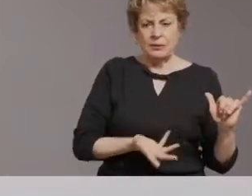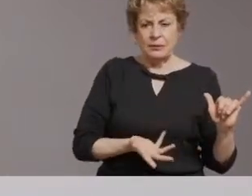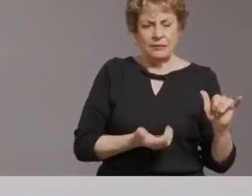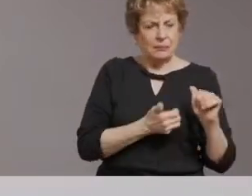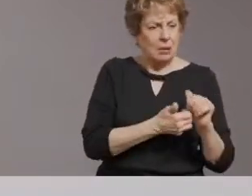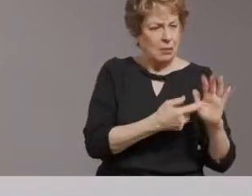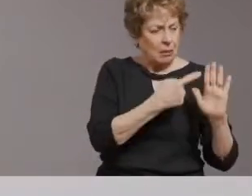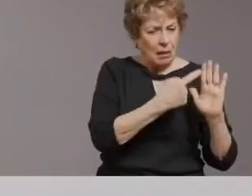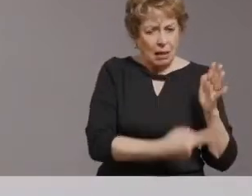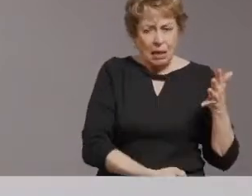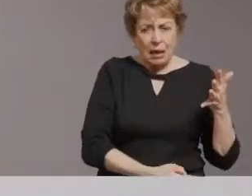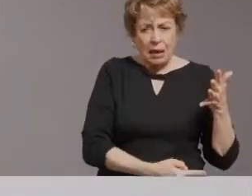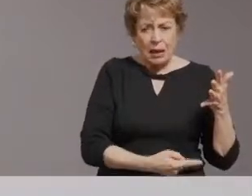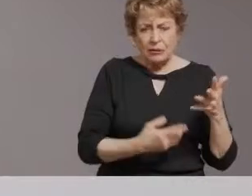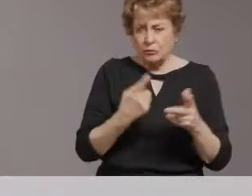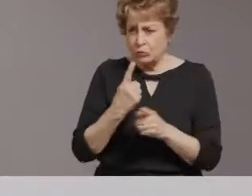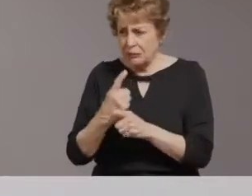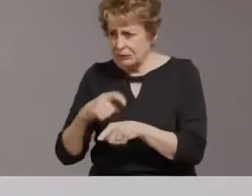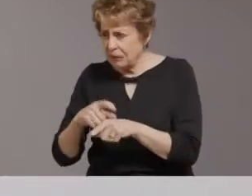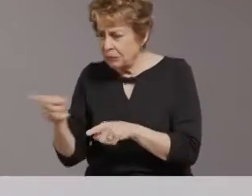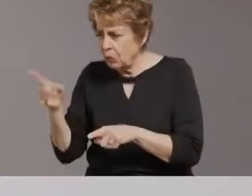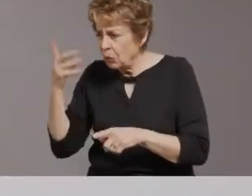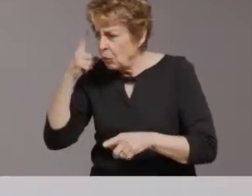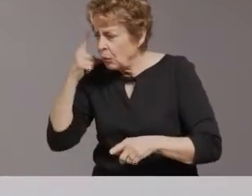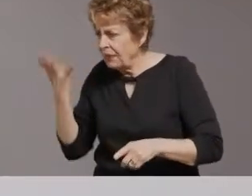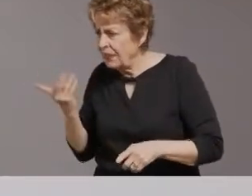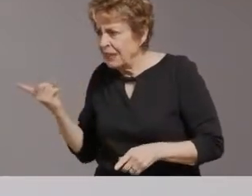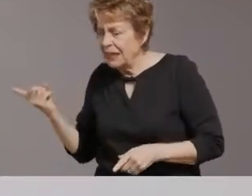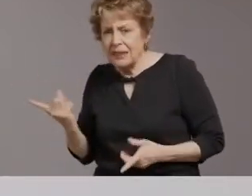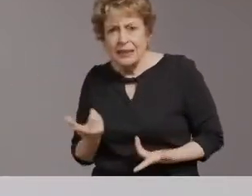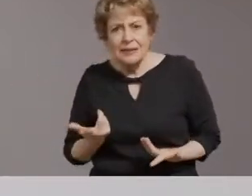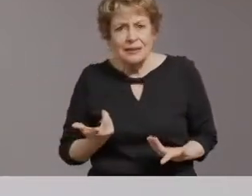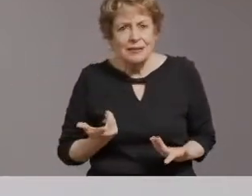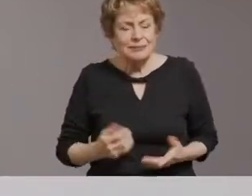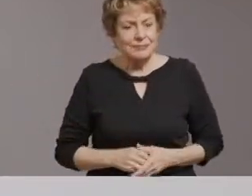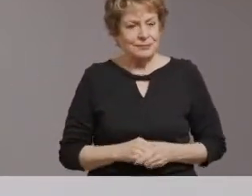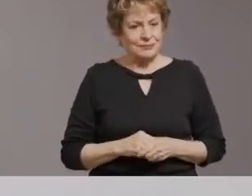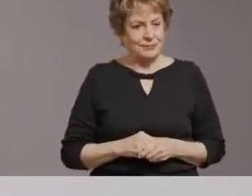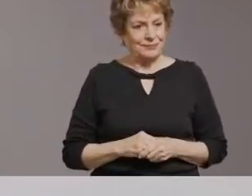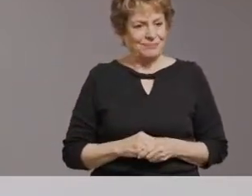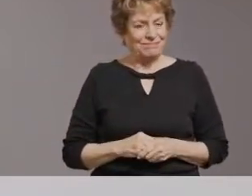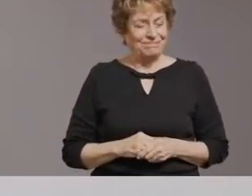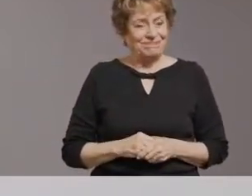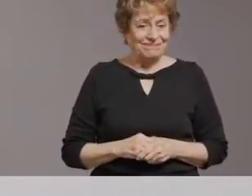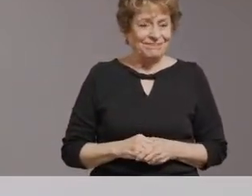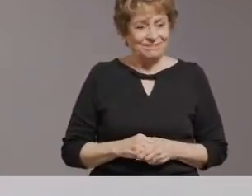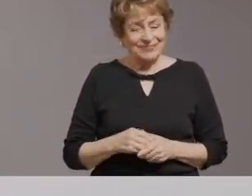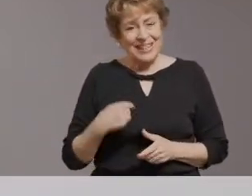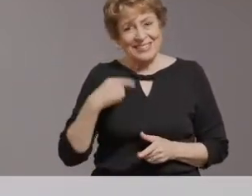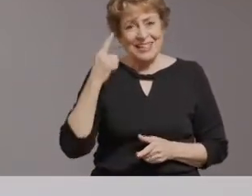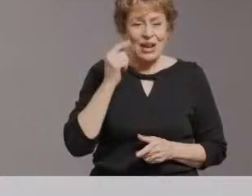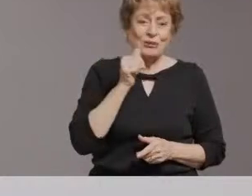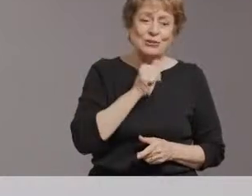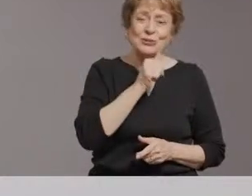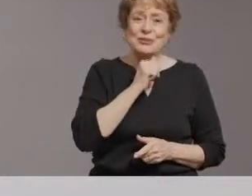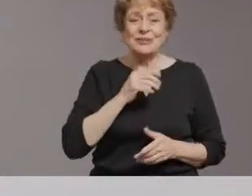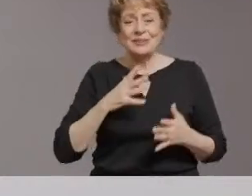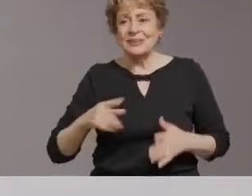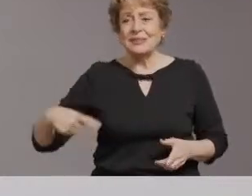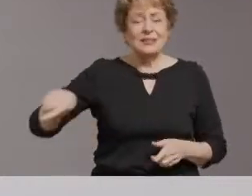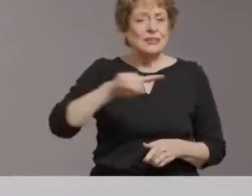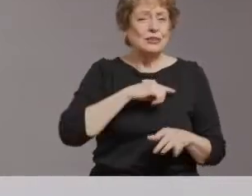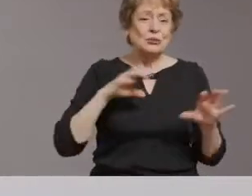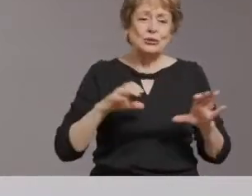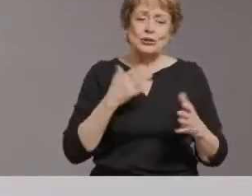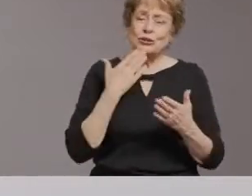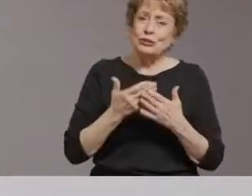I think that Arizonans have done a good job of masking up and staying physically distanced.